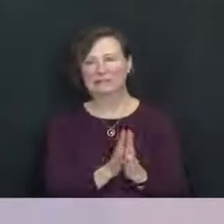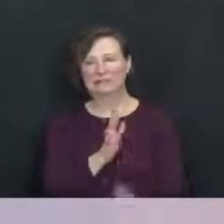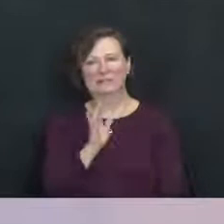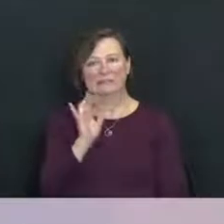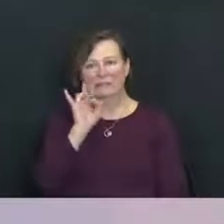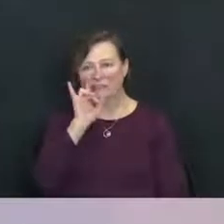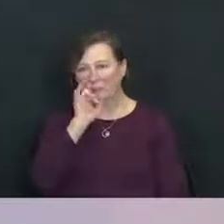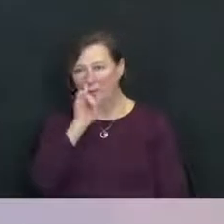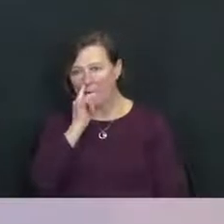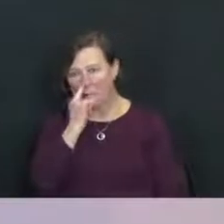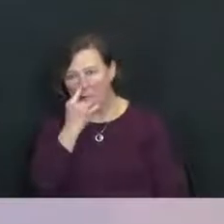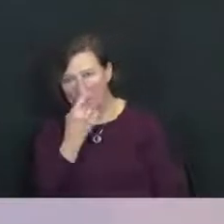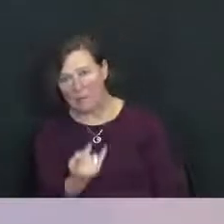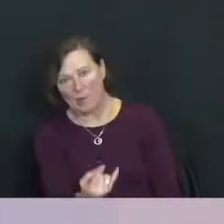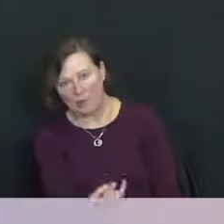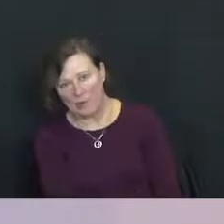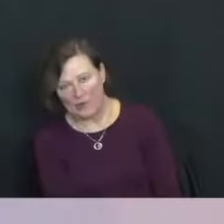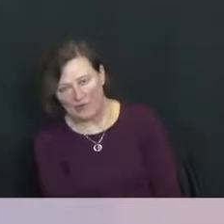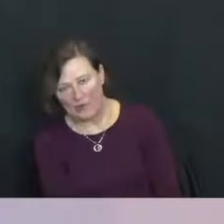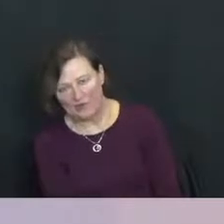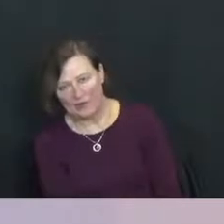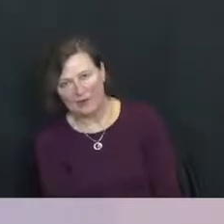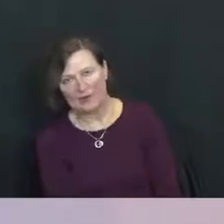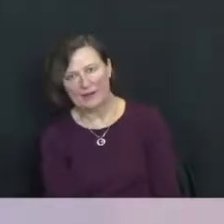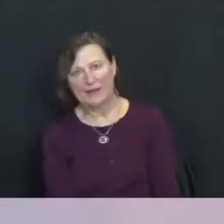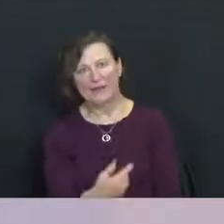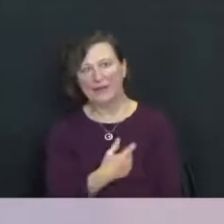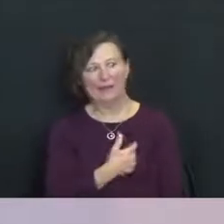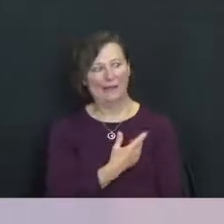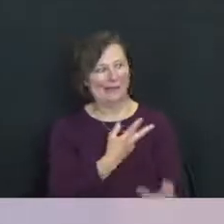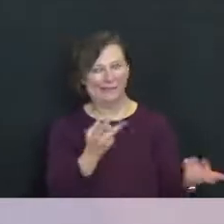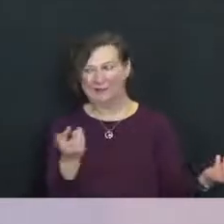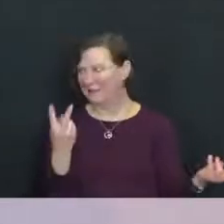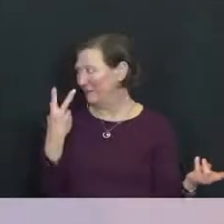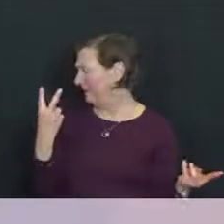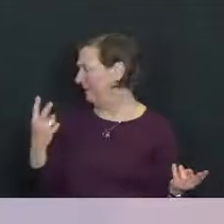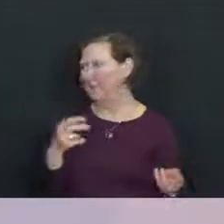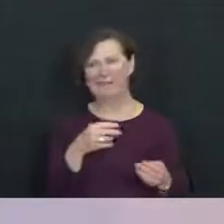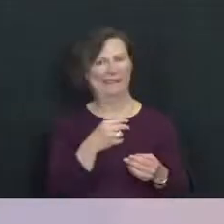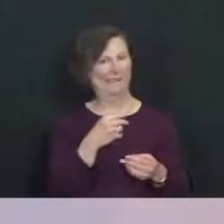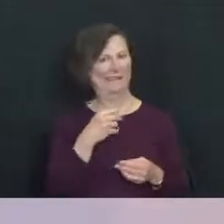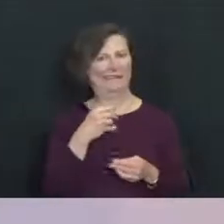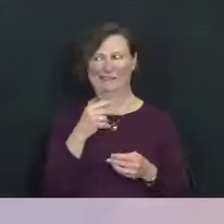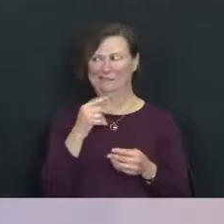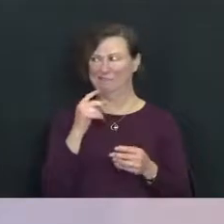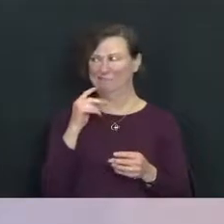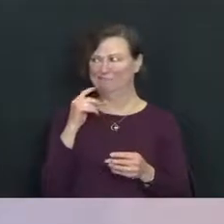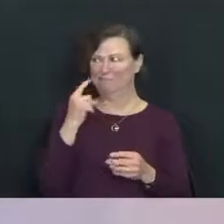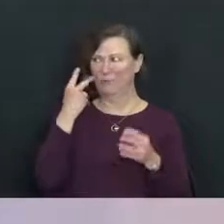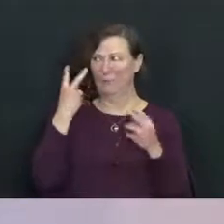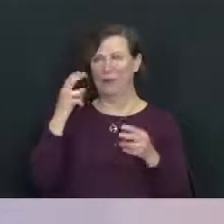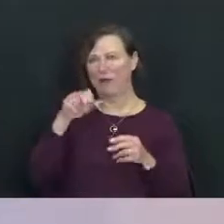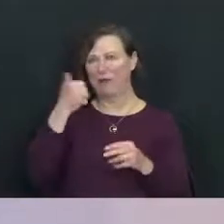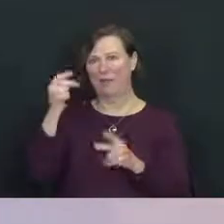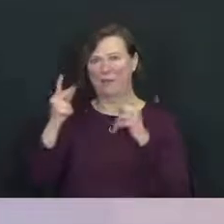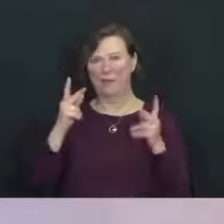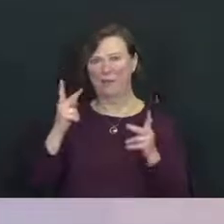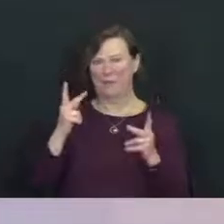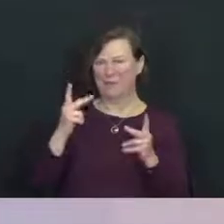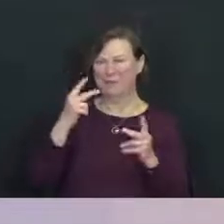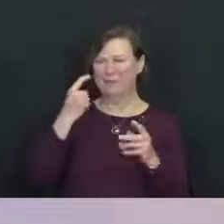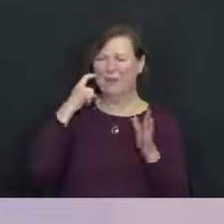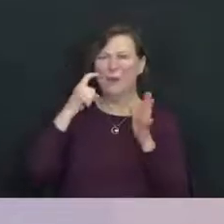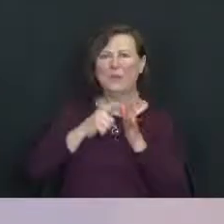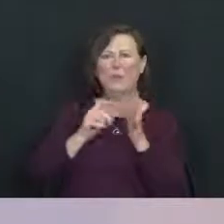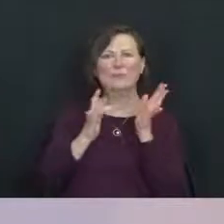dull. And I didn't see much evidence that people really took Jesus' call to love one another. I didn't